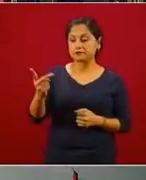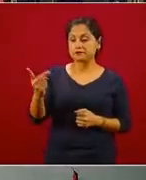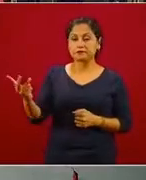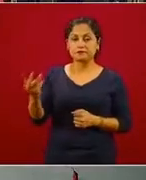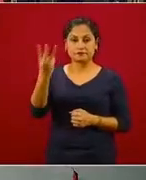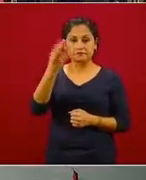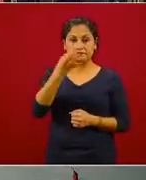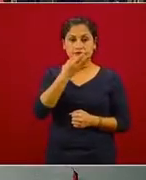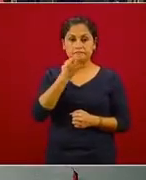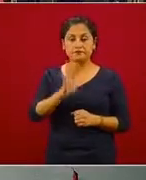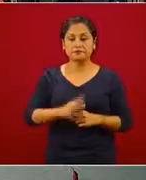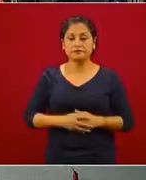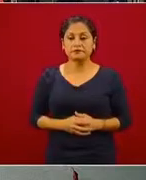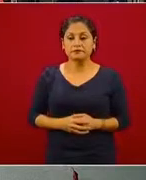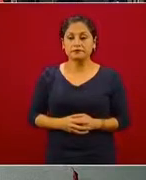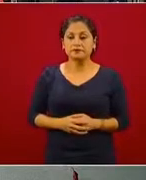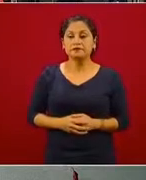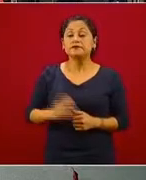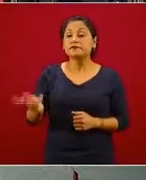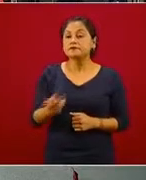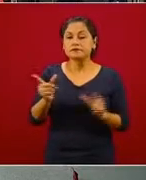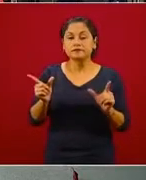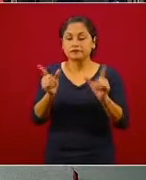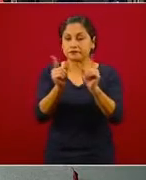were able to recover successfully.